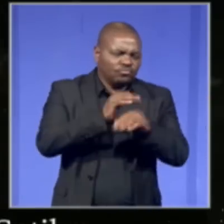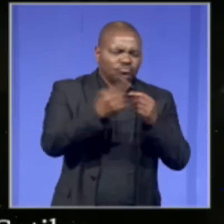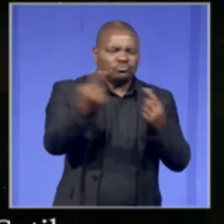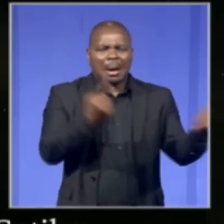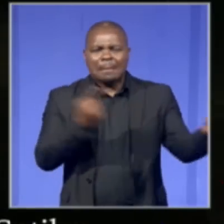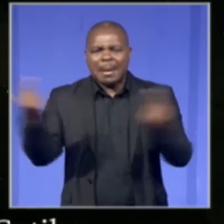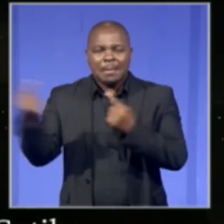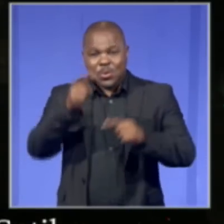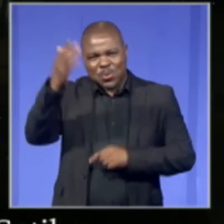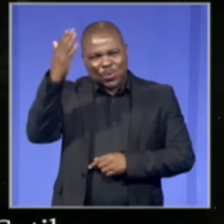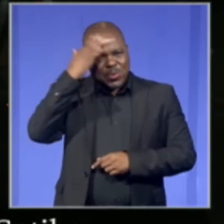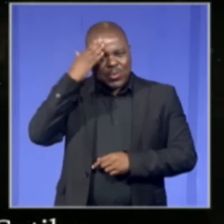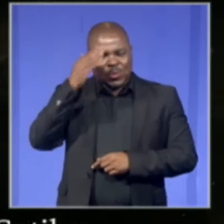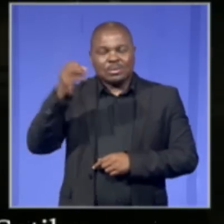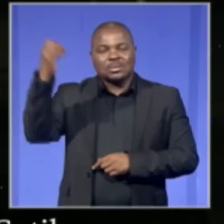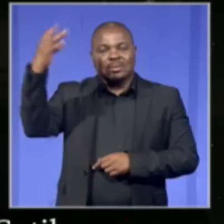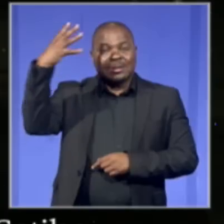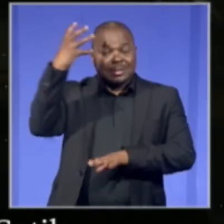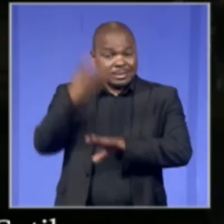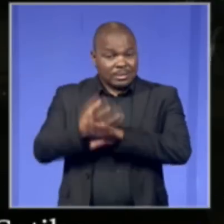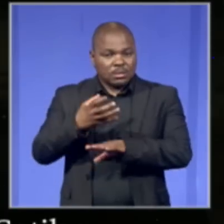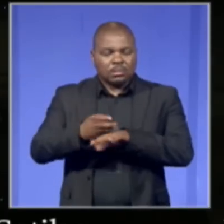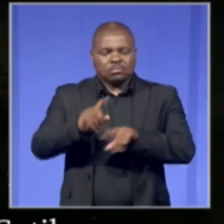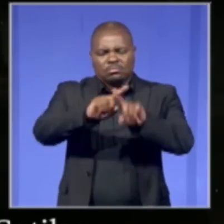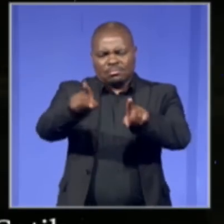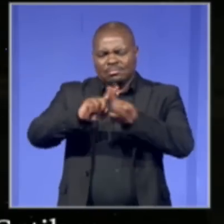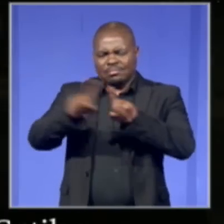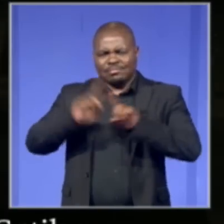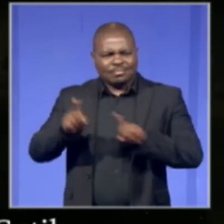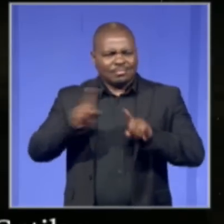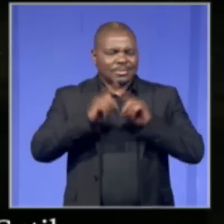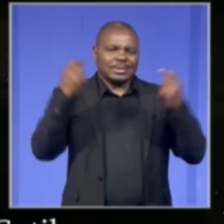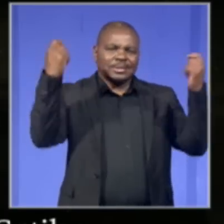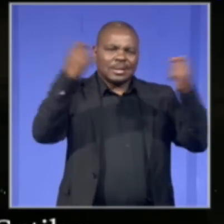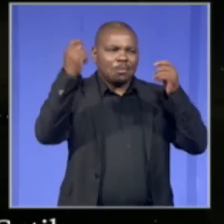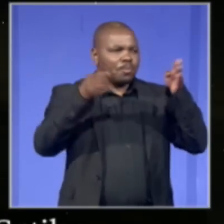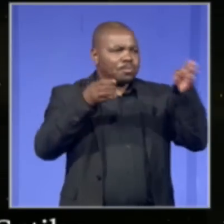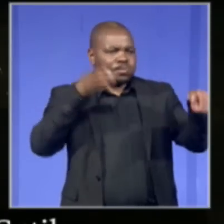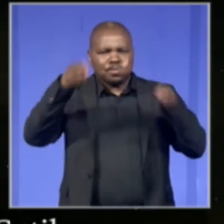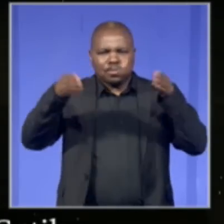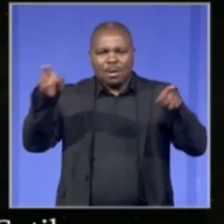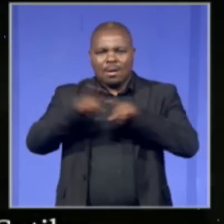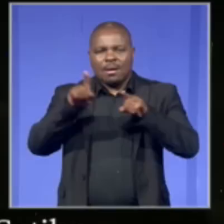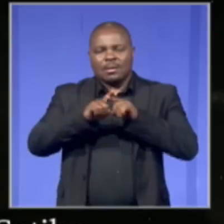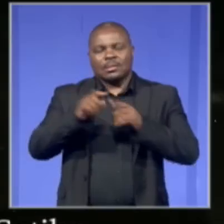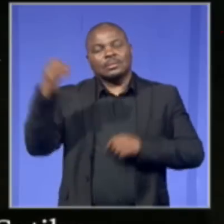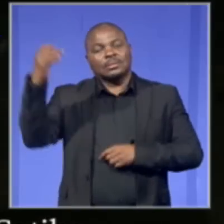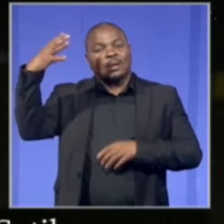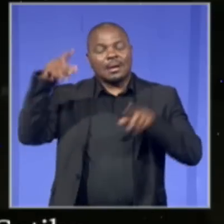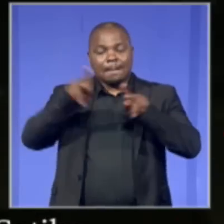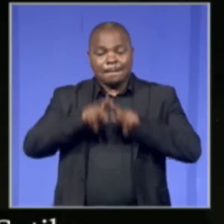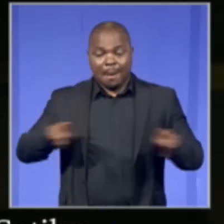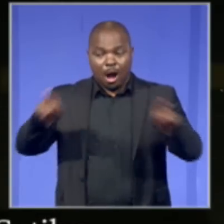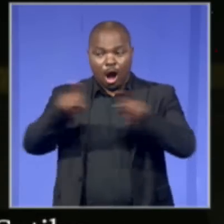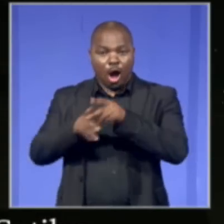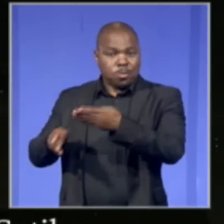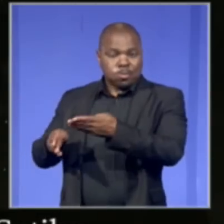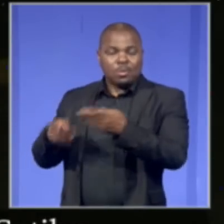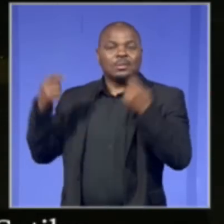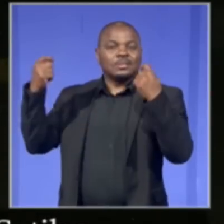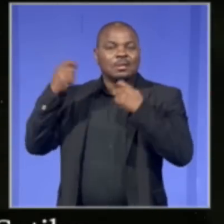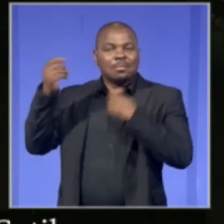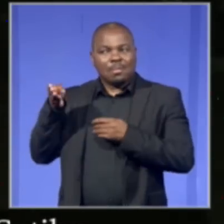o itse gore Sun City gompieno jana ena le meletlo e farologaneng go simologa ka kwano mo Sun Park ka kwano go na le moletlo e leng gore o